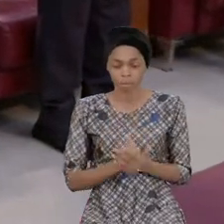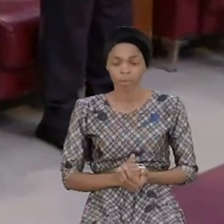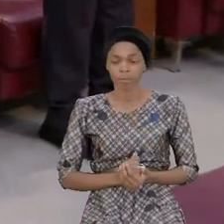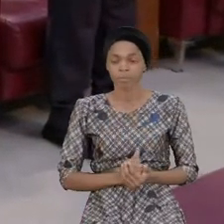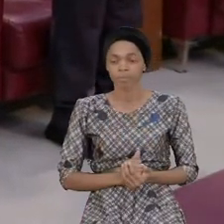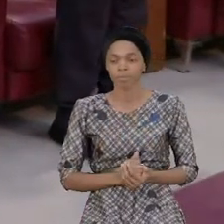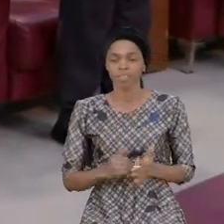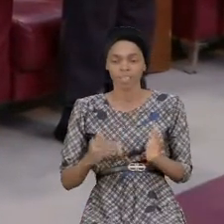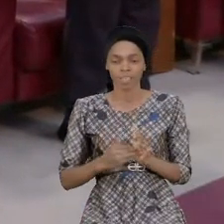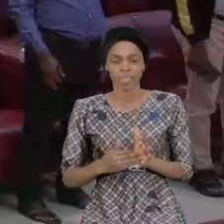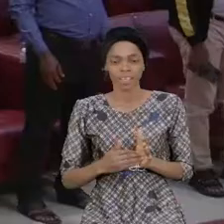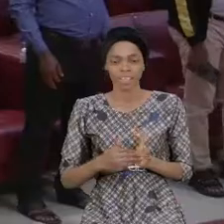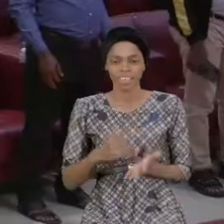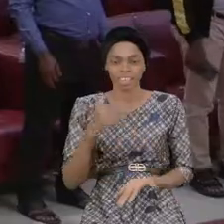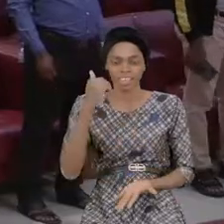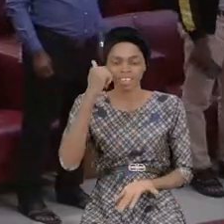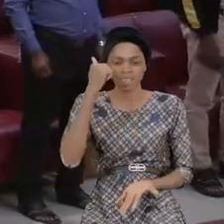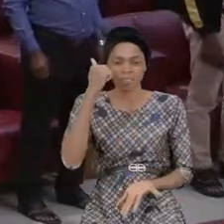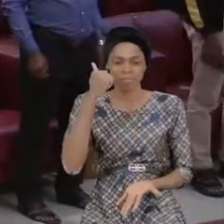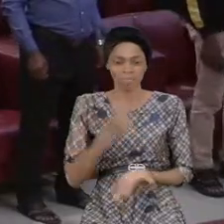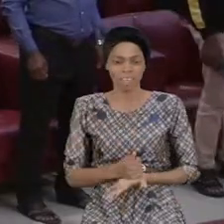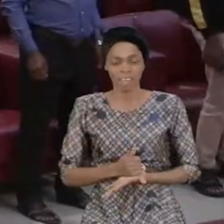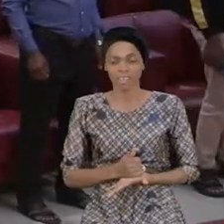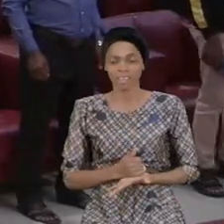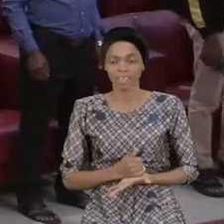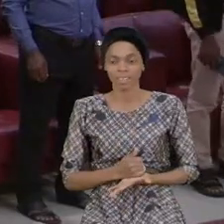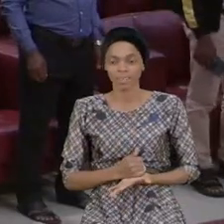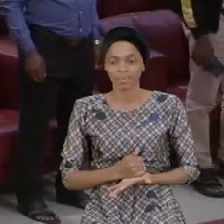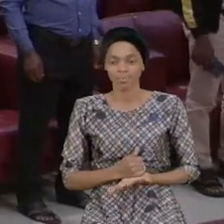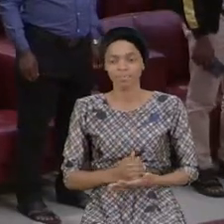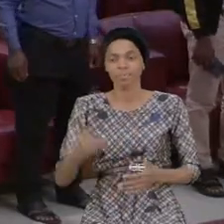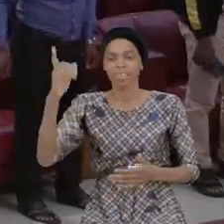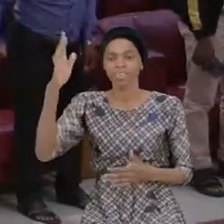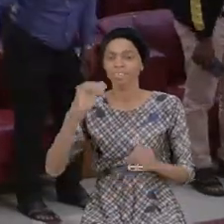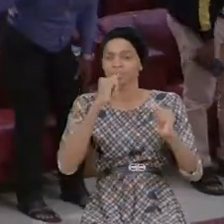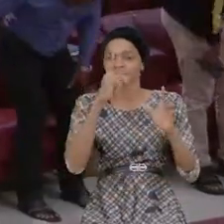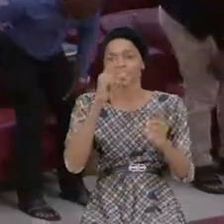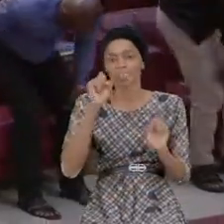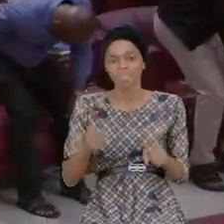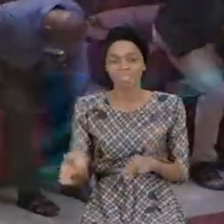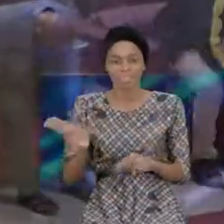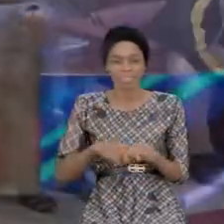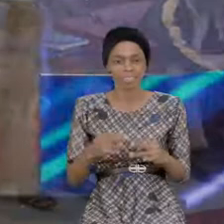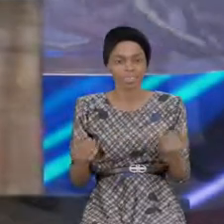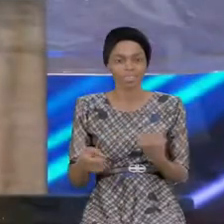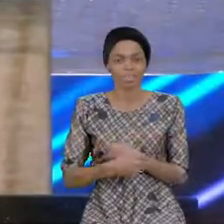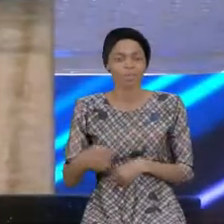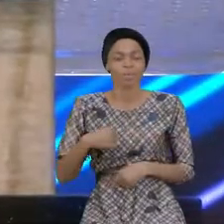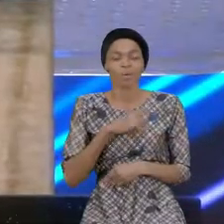Once again, another amen. Amen. God bless you. You can see that today we're coming